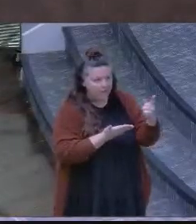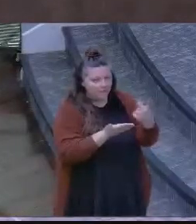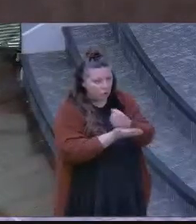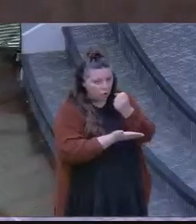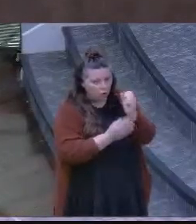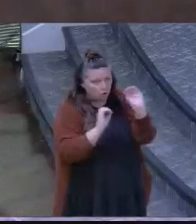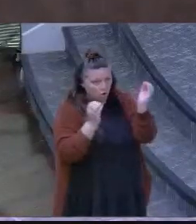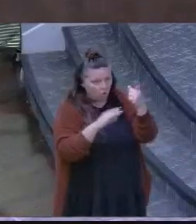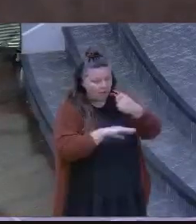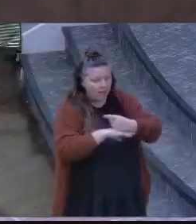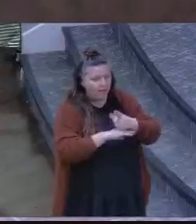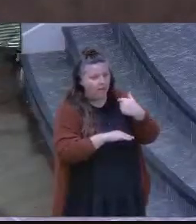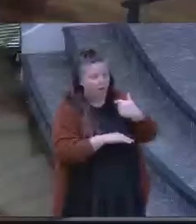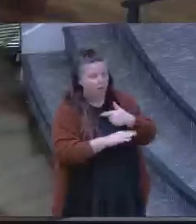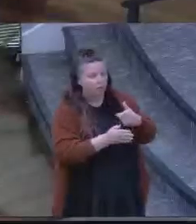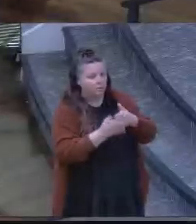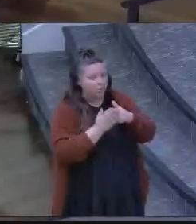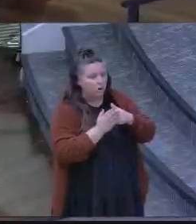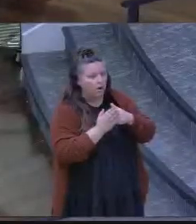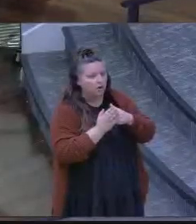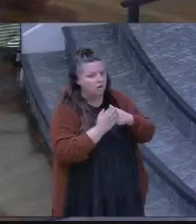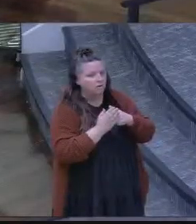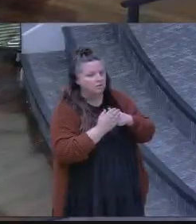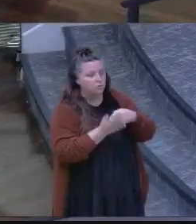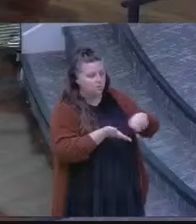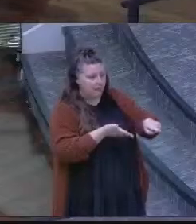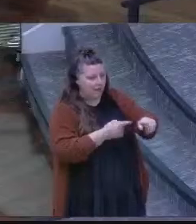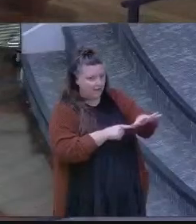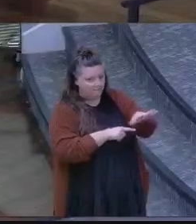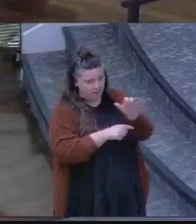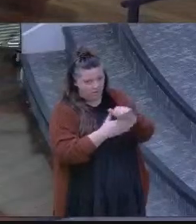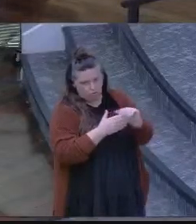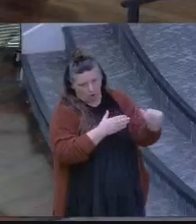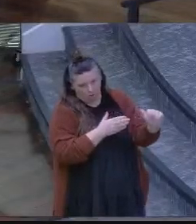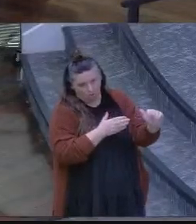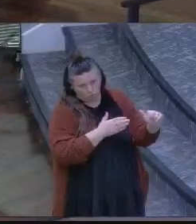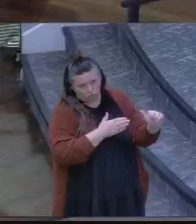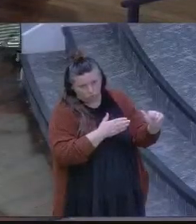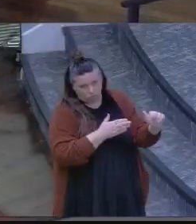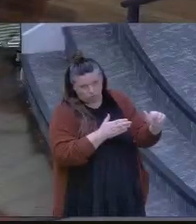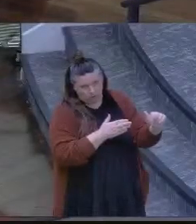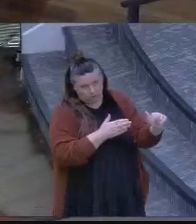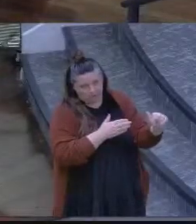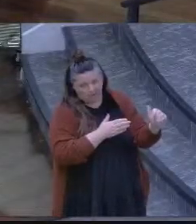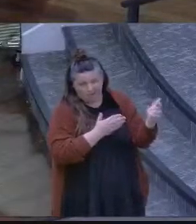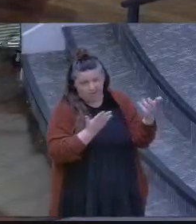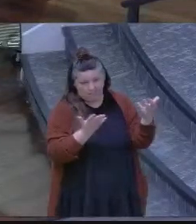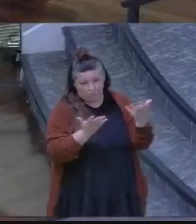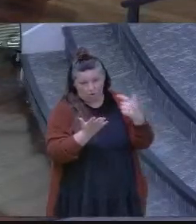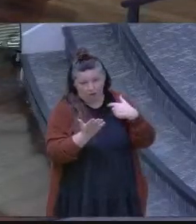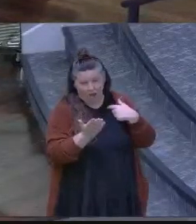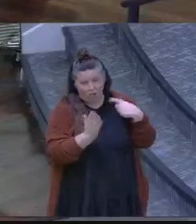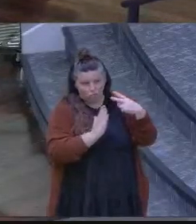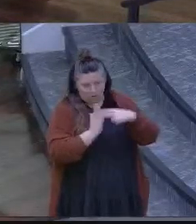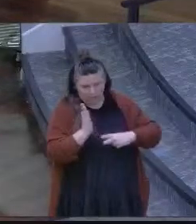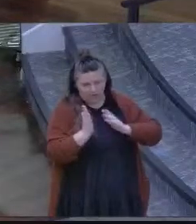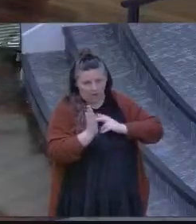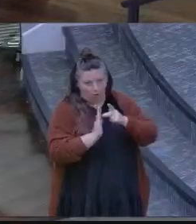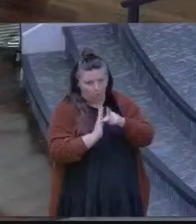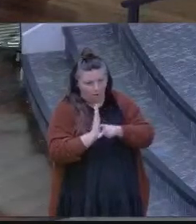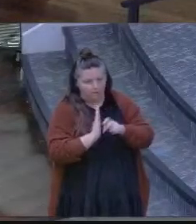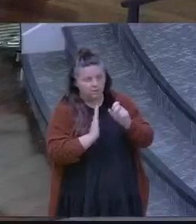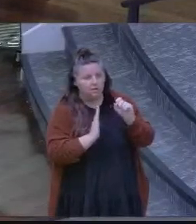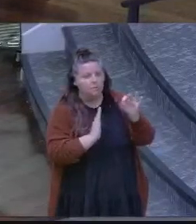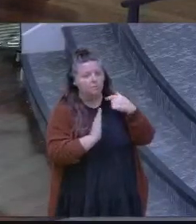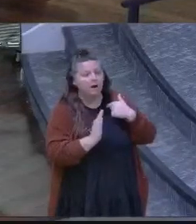required to pay them out $500, as I read in the policy, if we lowered it down